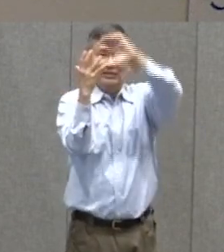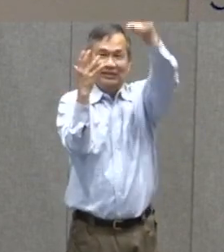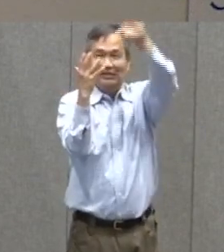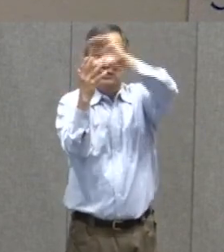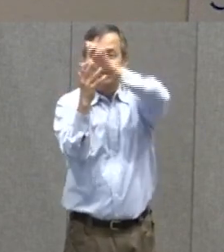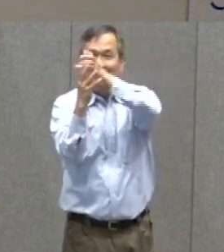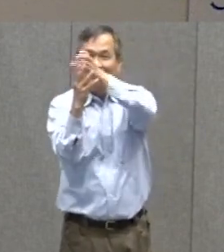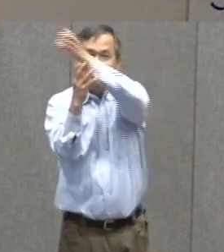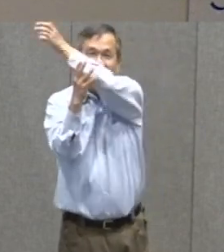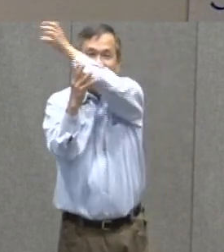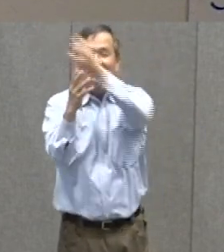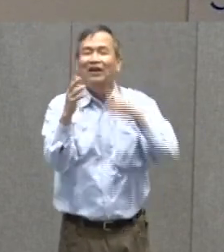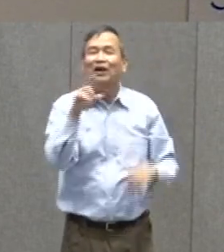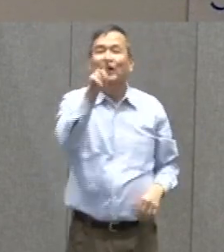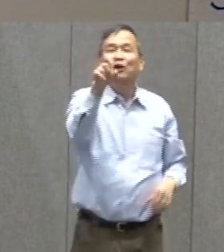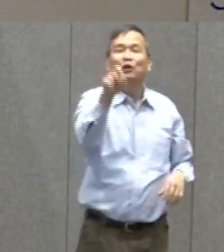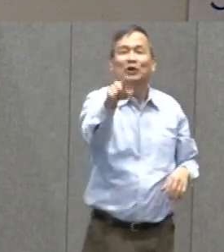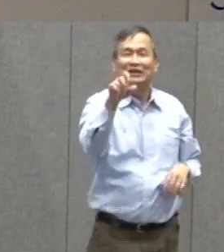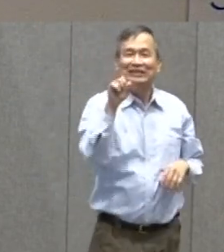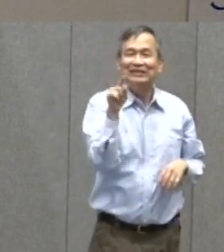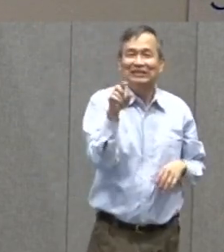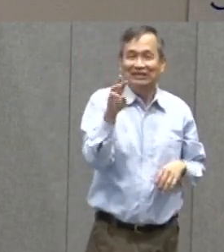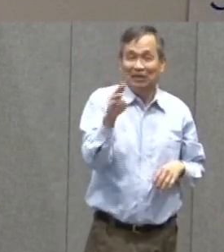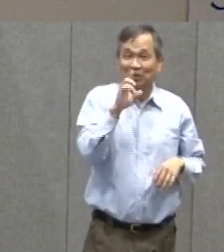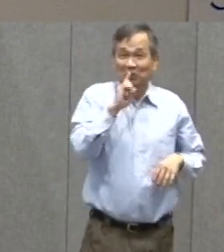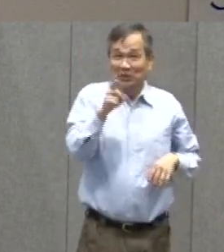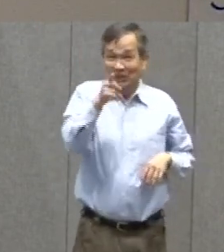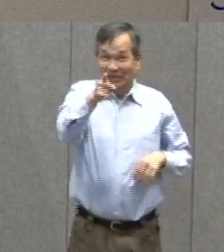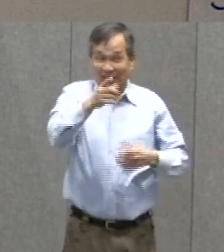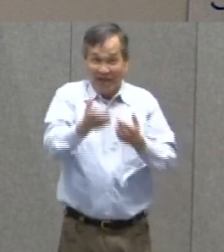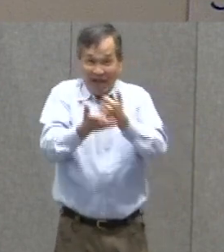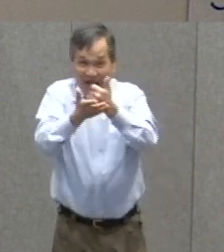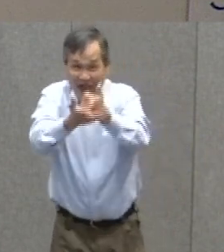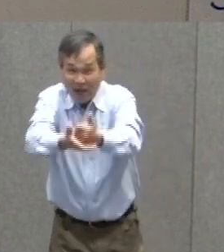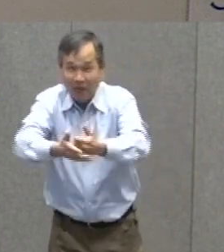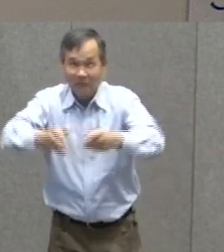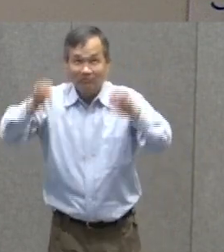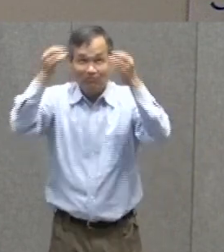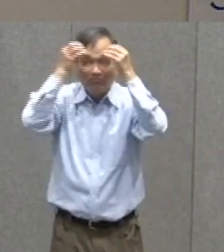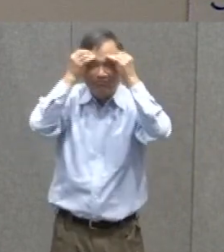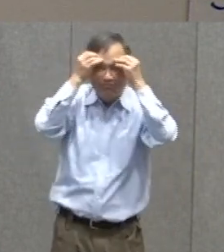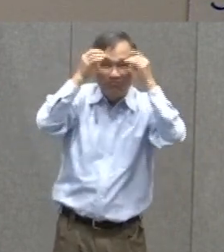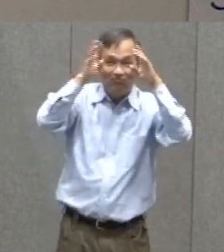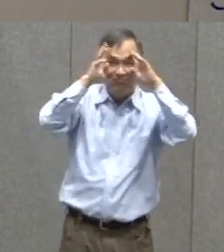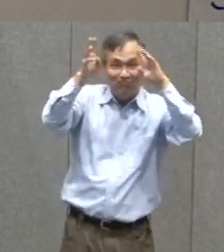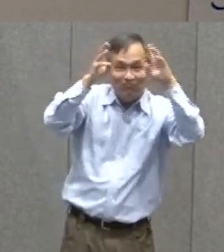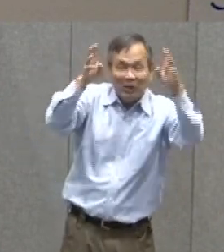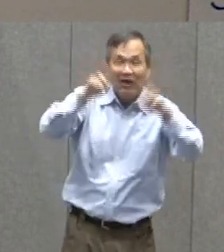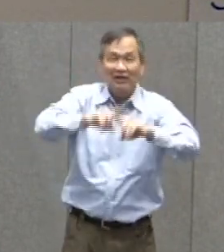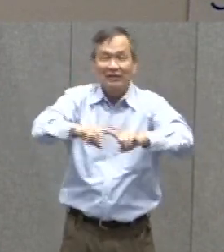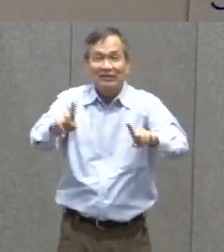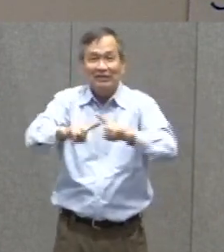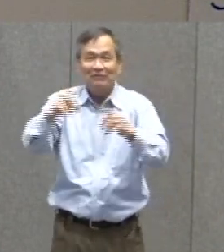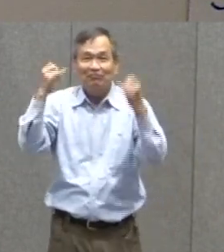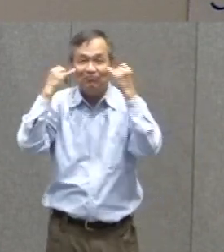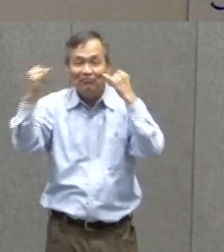stems will really help you generate and construct different questions